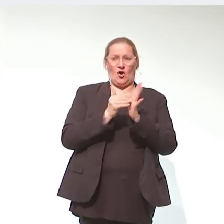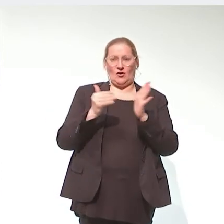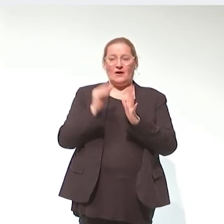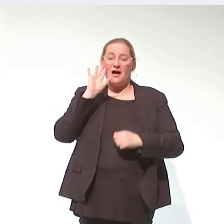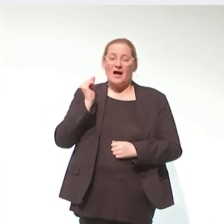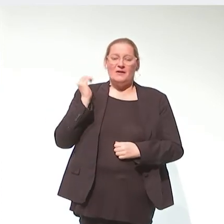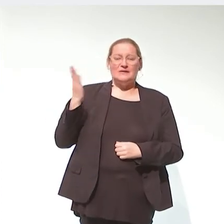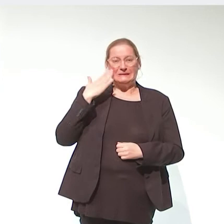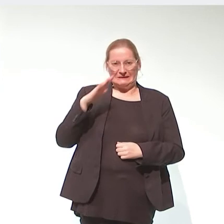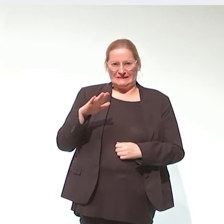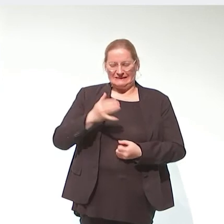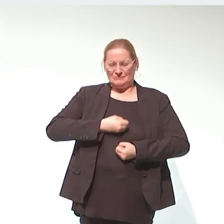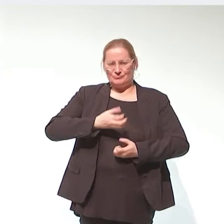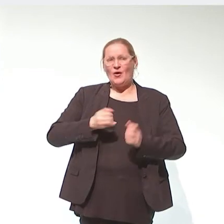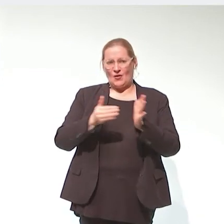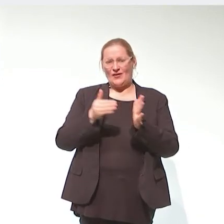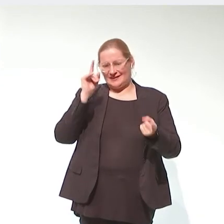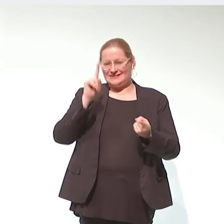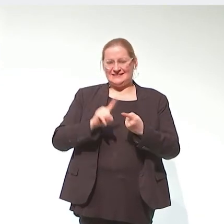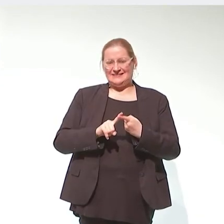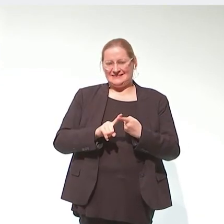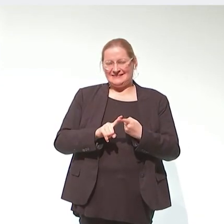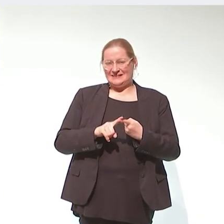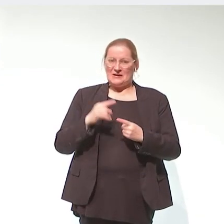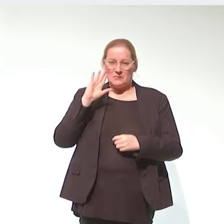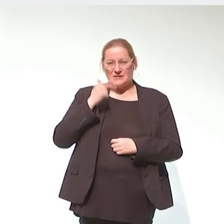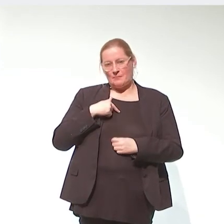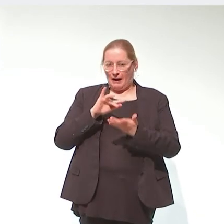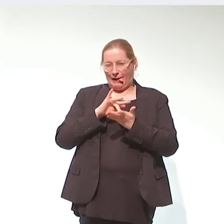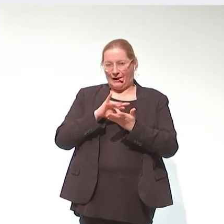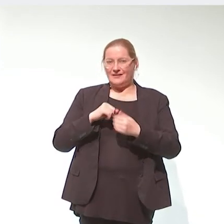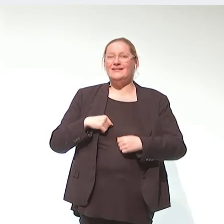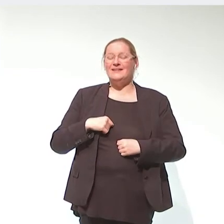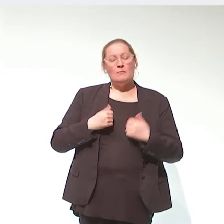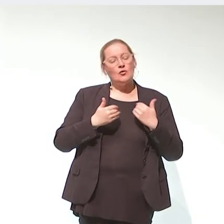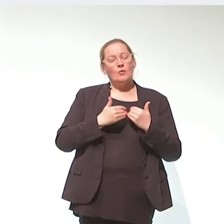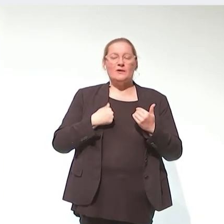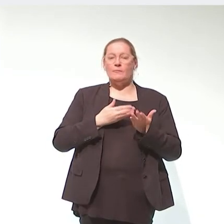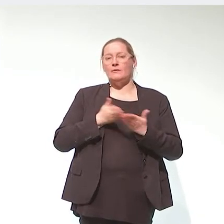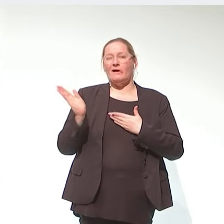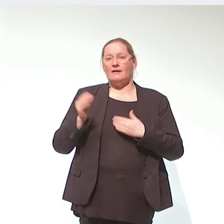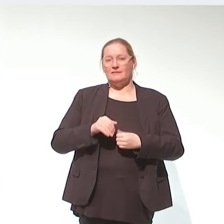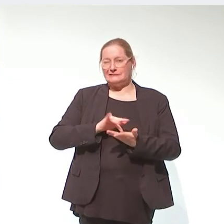very lengthy. Well, the first answer was very lengthy. So something about the transition, if you wouldn't mind.